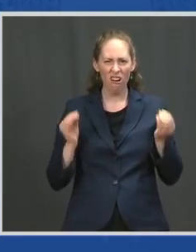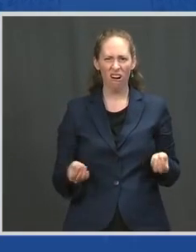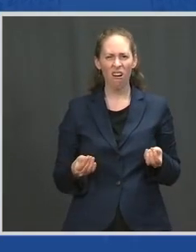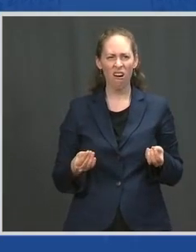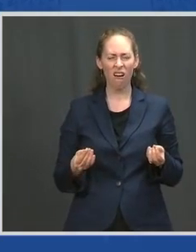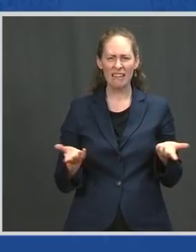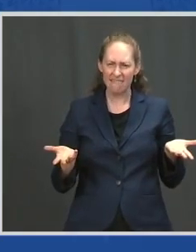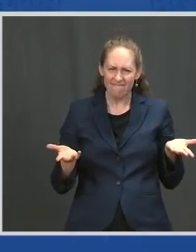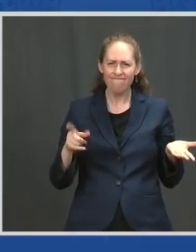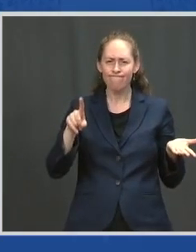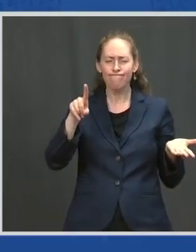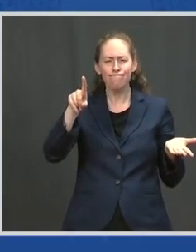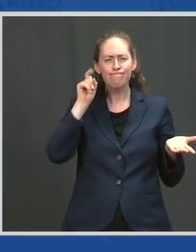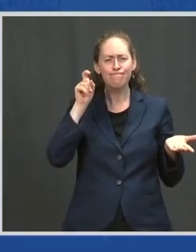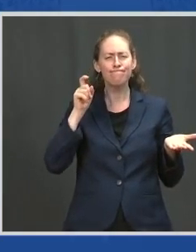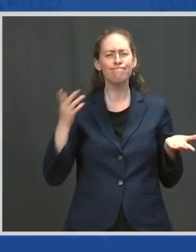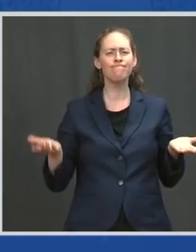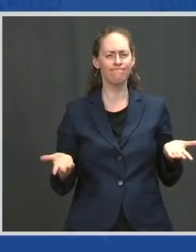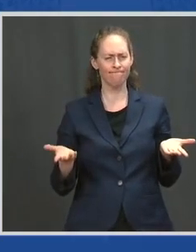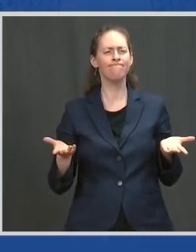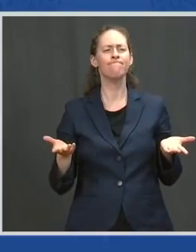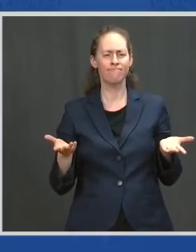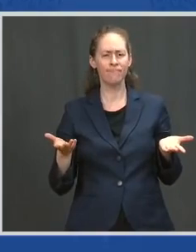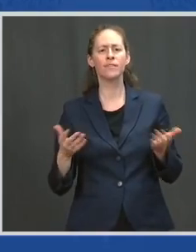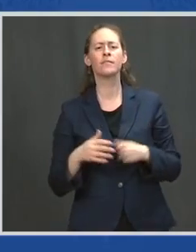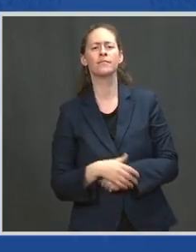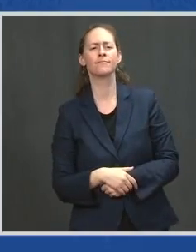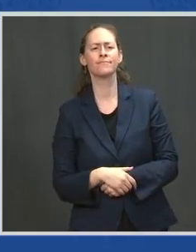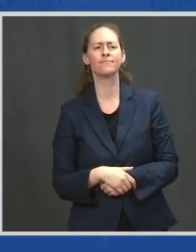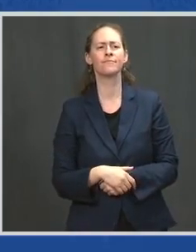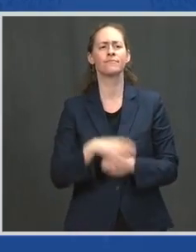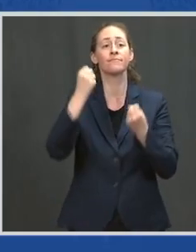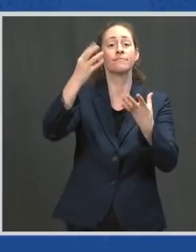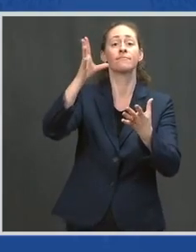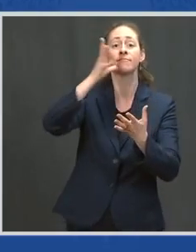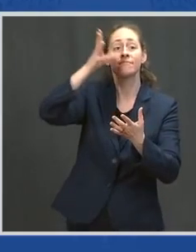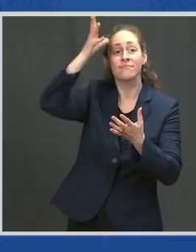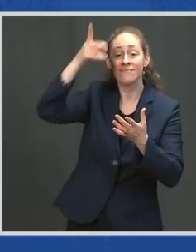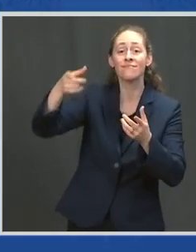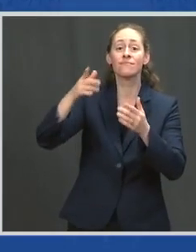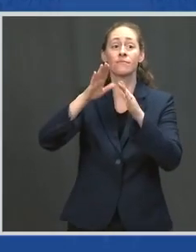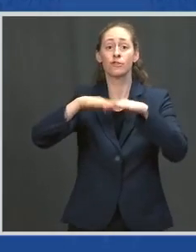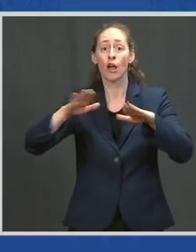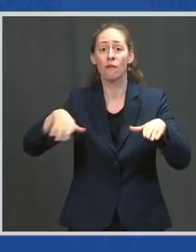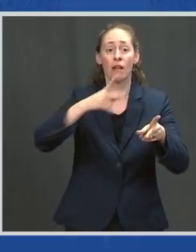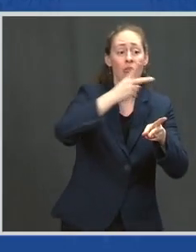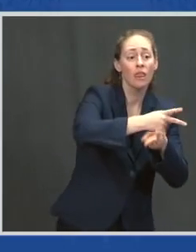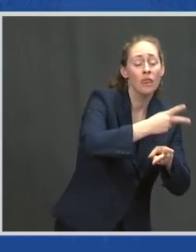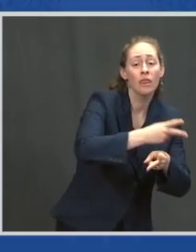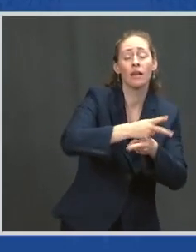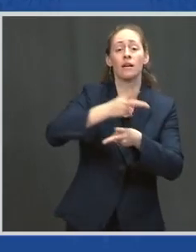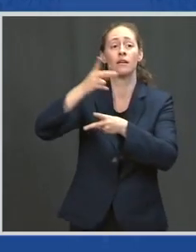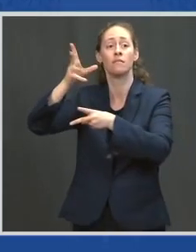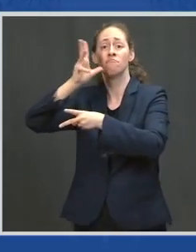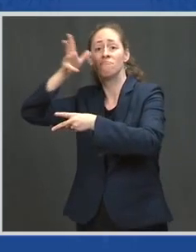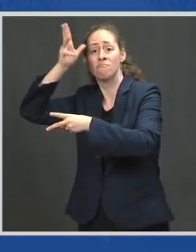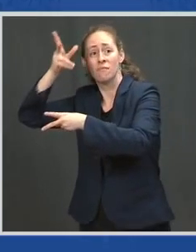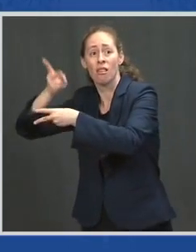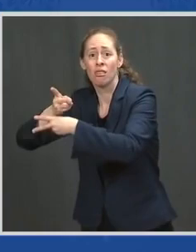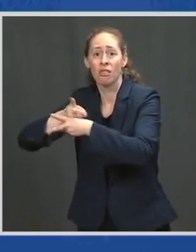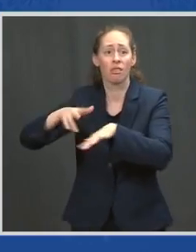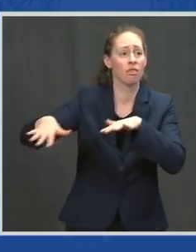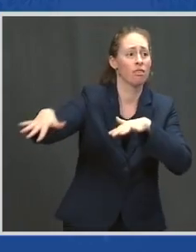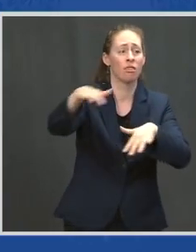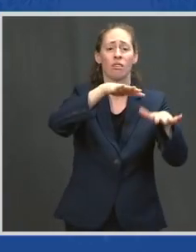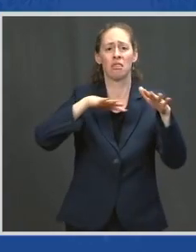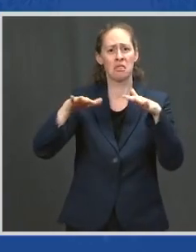themselves, their parent, their spouse, or a child that's ill. They should have that opportunity. And the fourth piece of the plan, the American Families